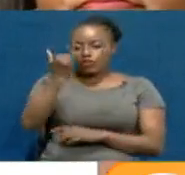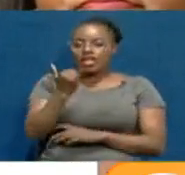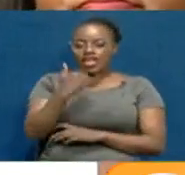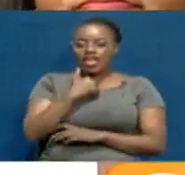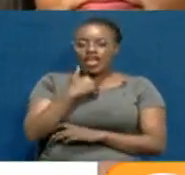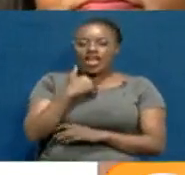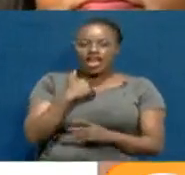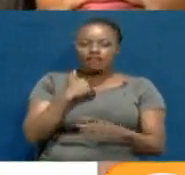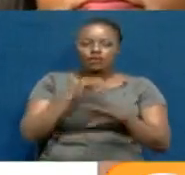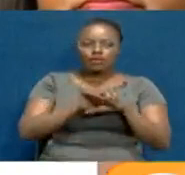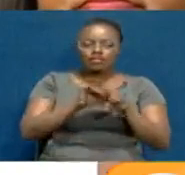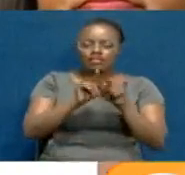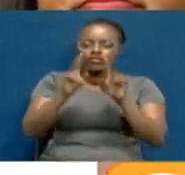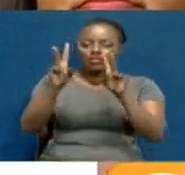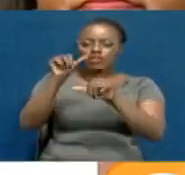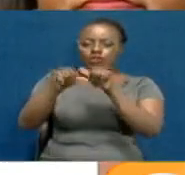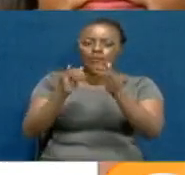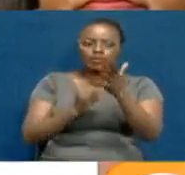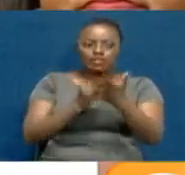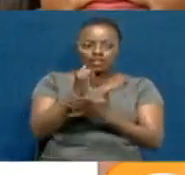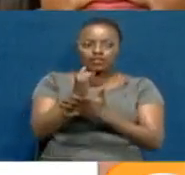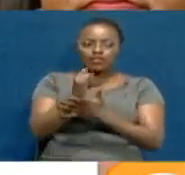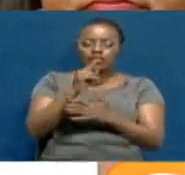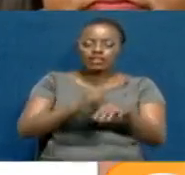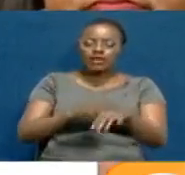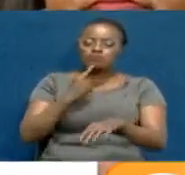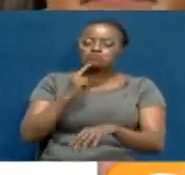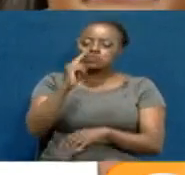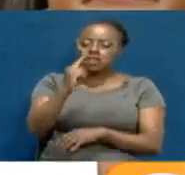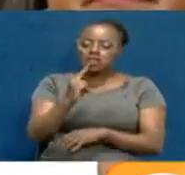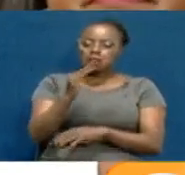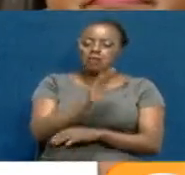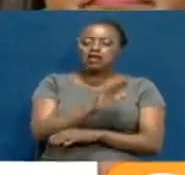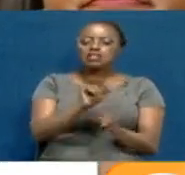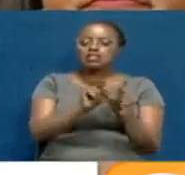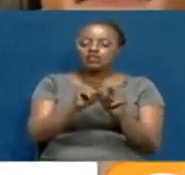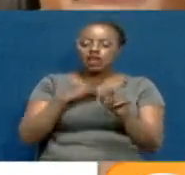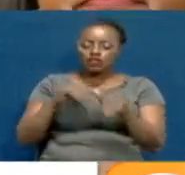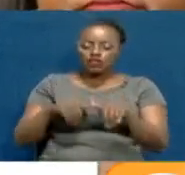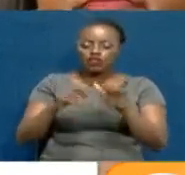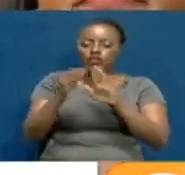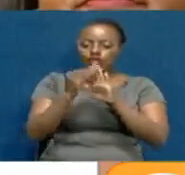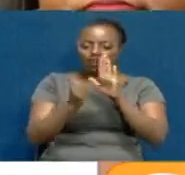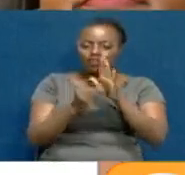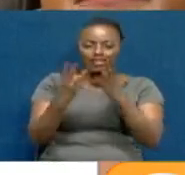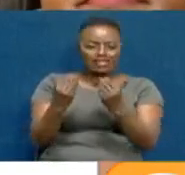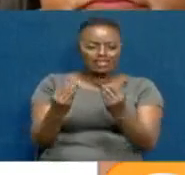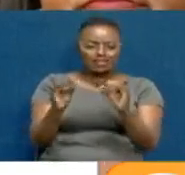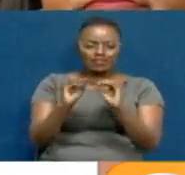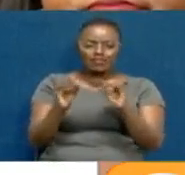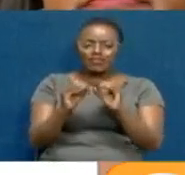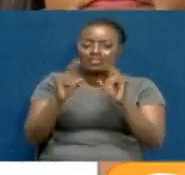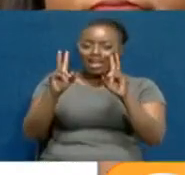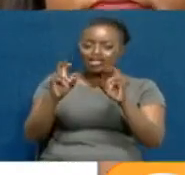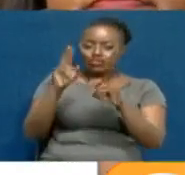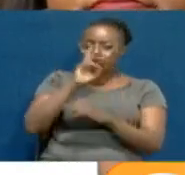very integral in terms of integrity. When he told us to come back, we have come back and you have fulfilled the requirement. This is not an easy task. It's not a laughing